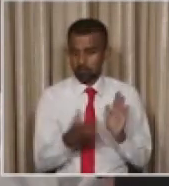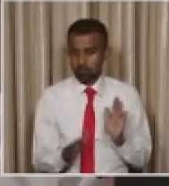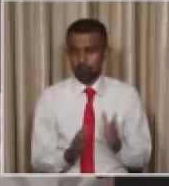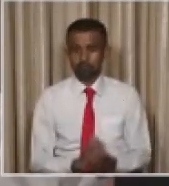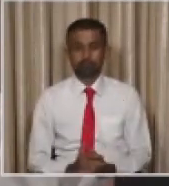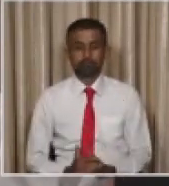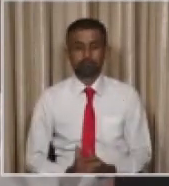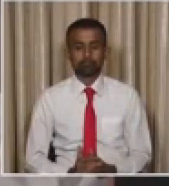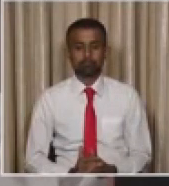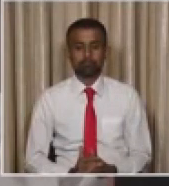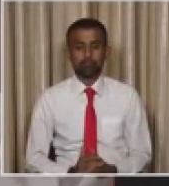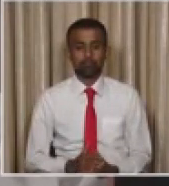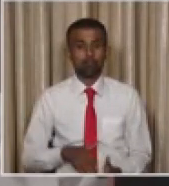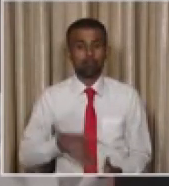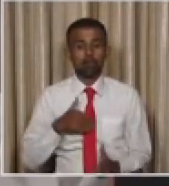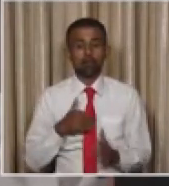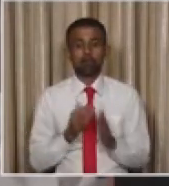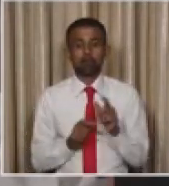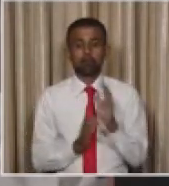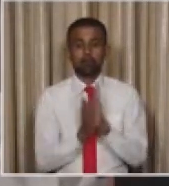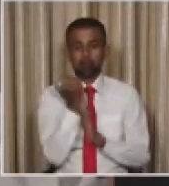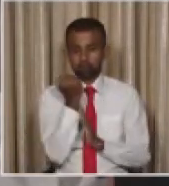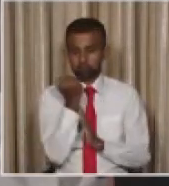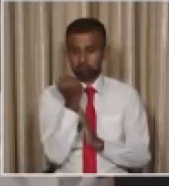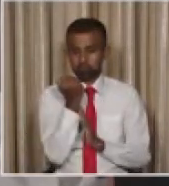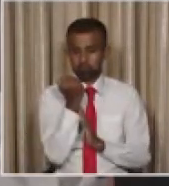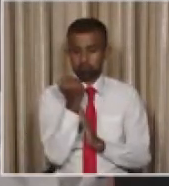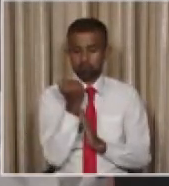rights so all these powers have been